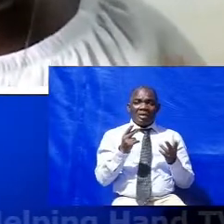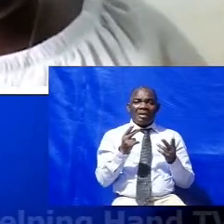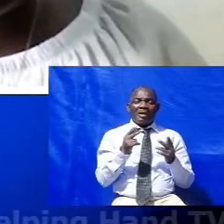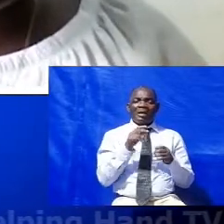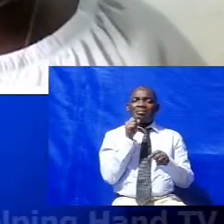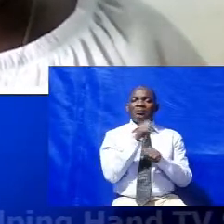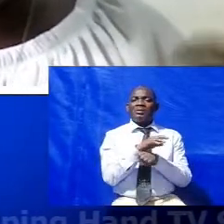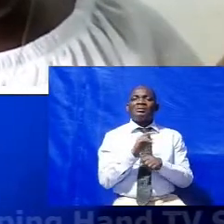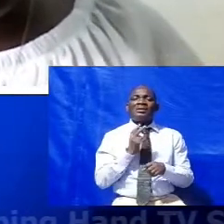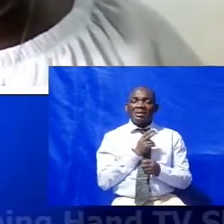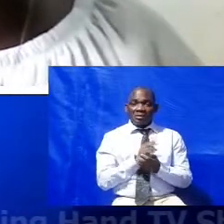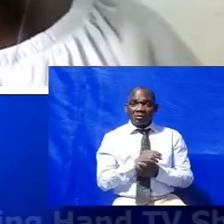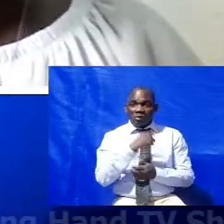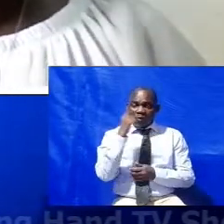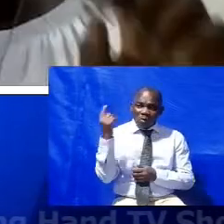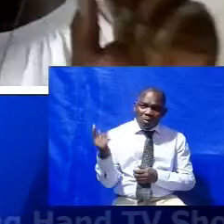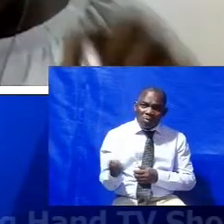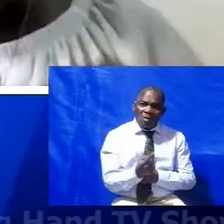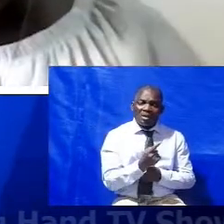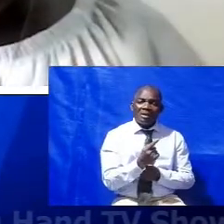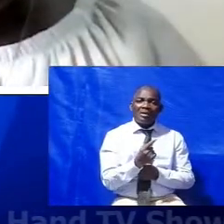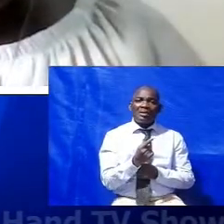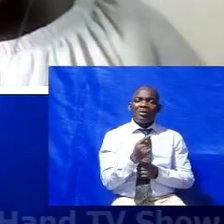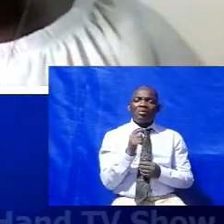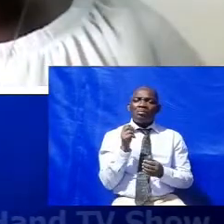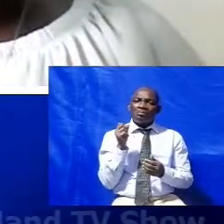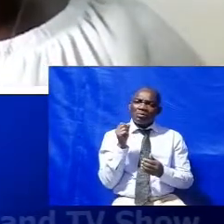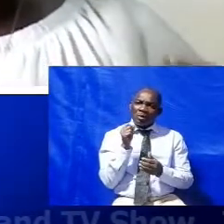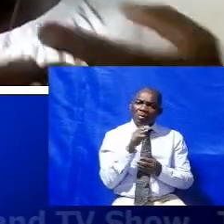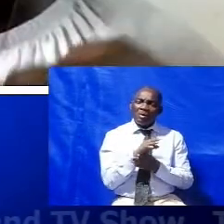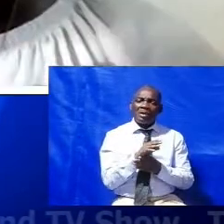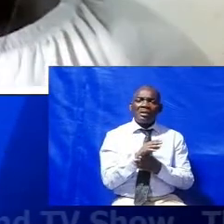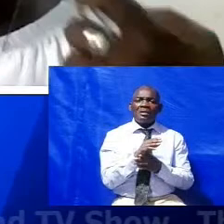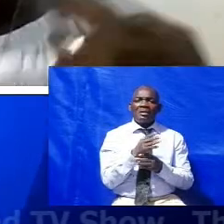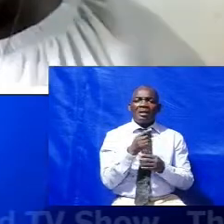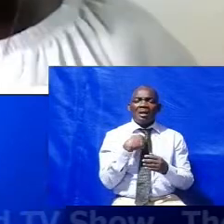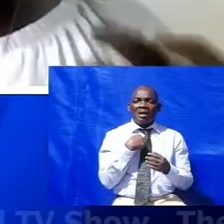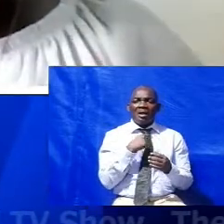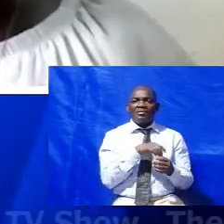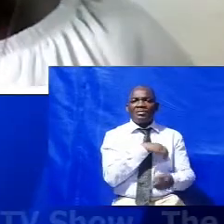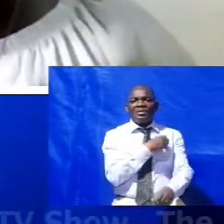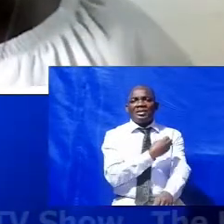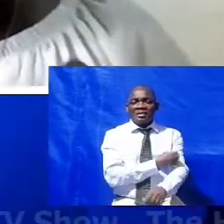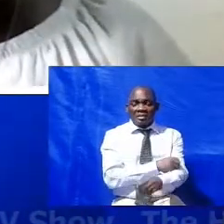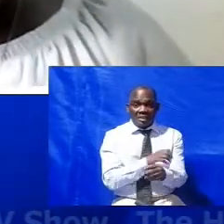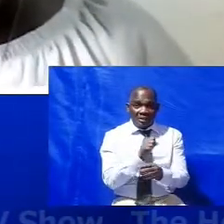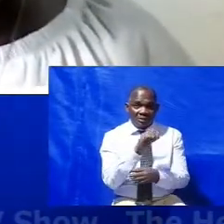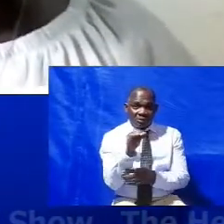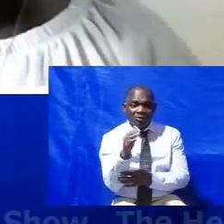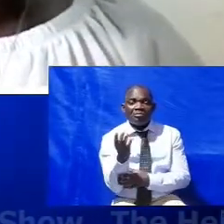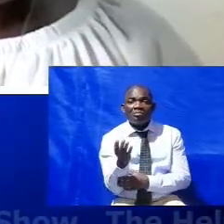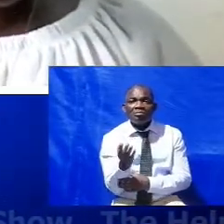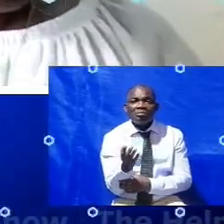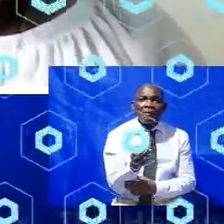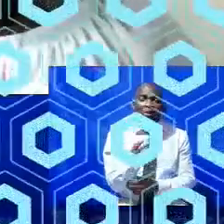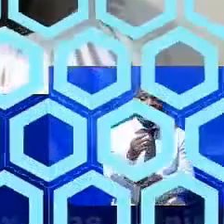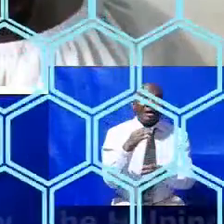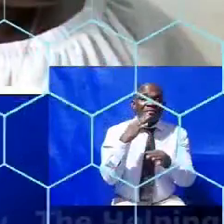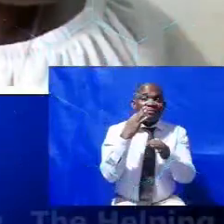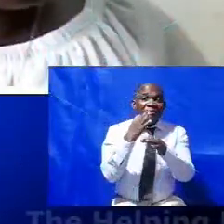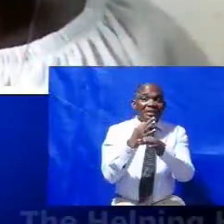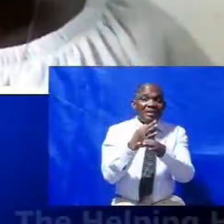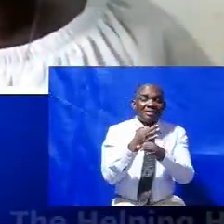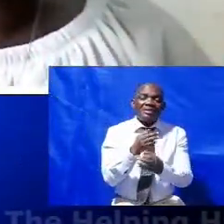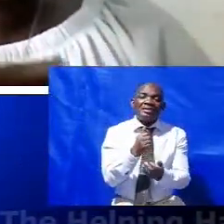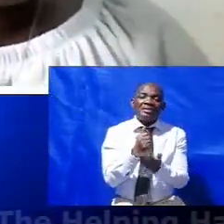our health patients, are burdens to us, but honestly, they draw some energy from us. So faith